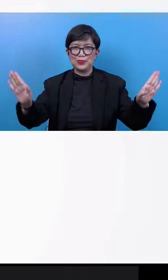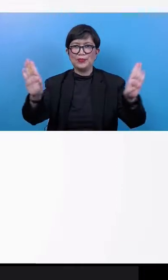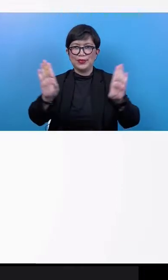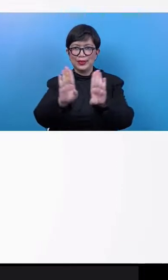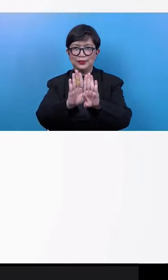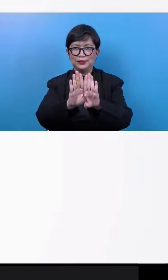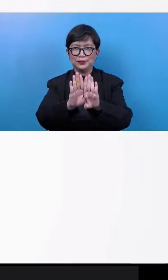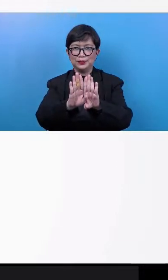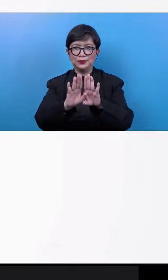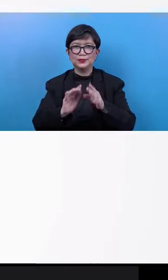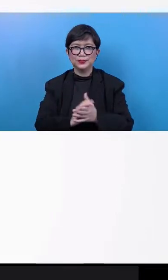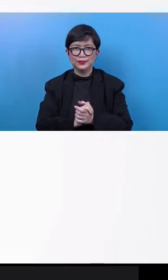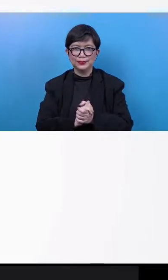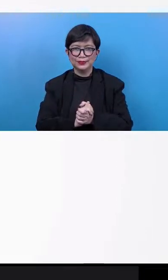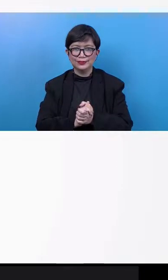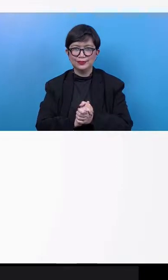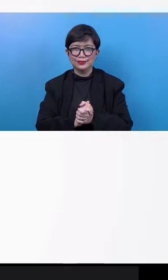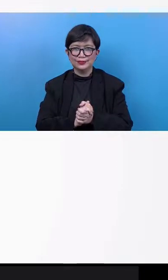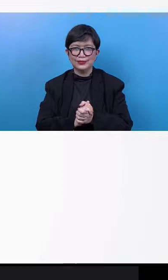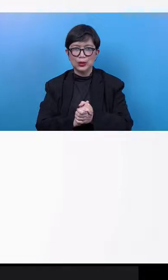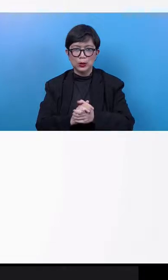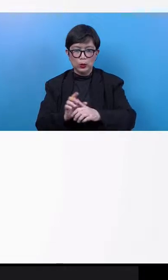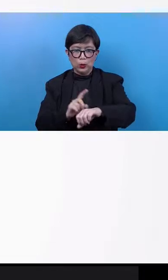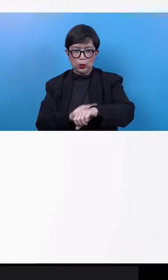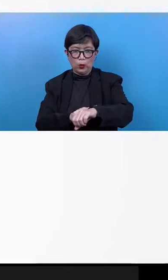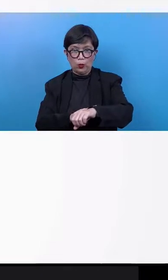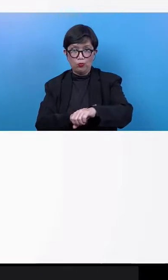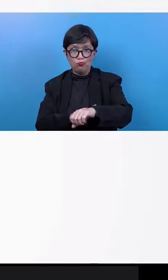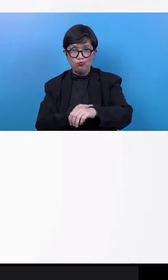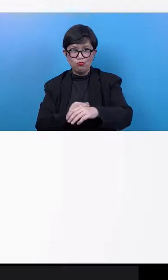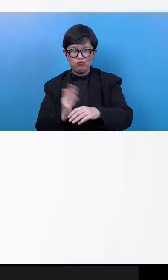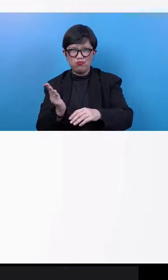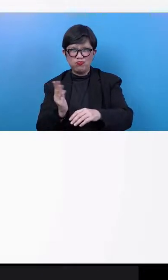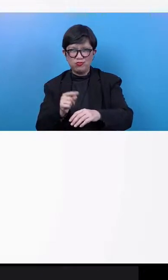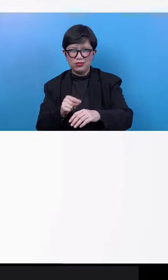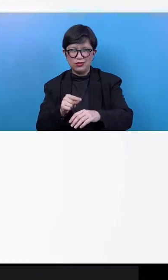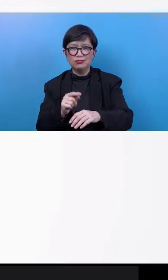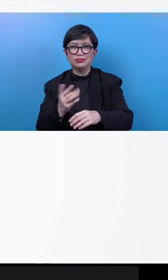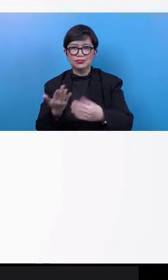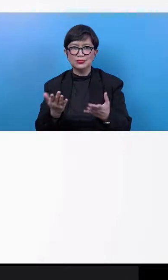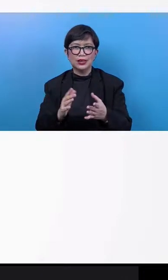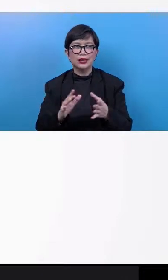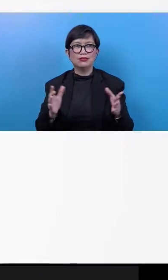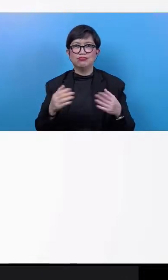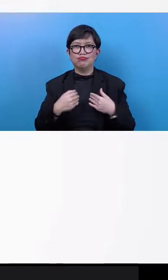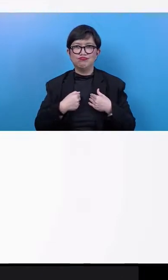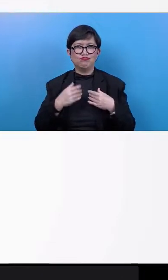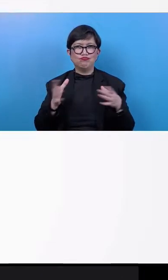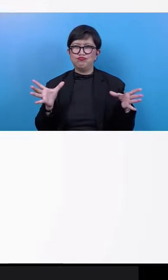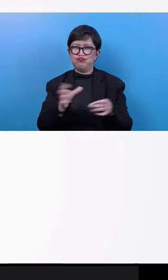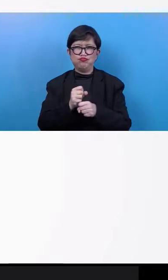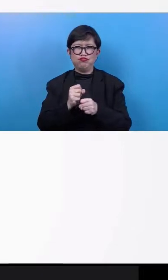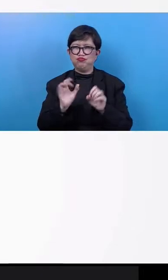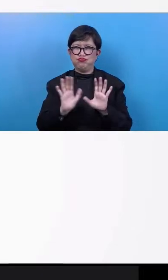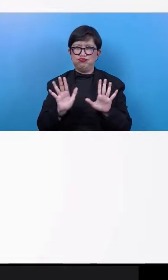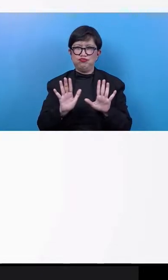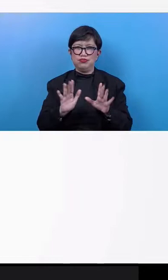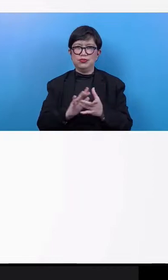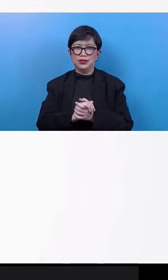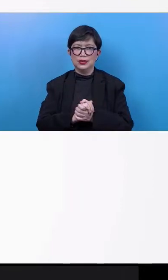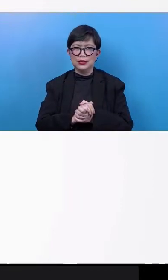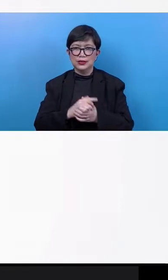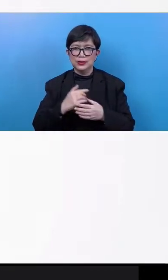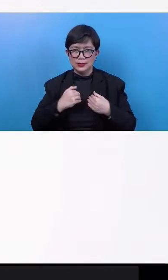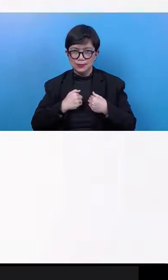crossed our time. So thank you very much. I will not attempt to summarize what you just said, but noting that how this tool